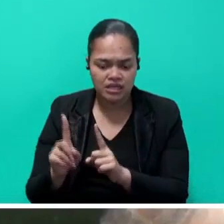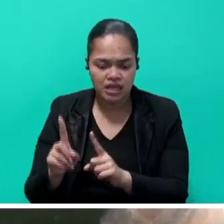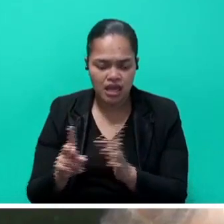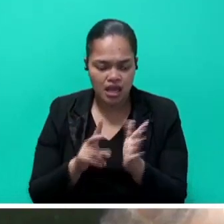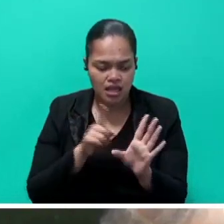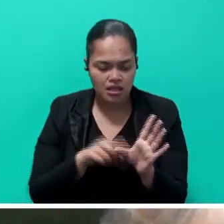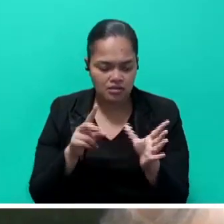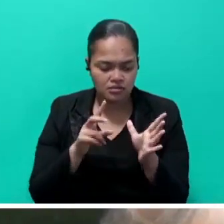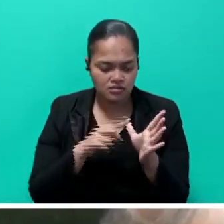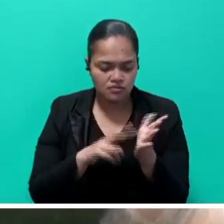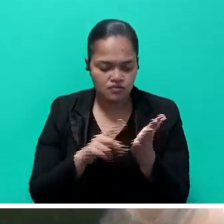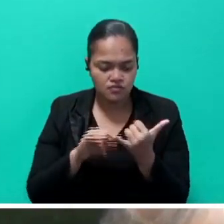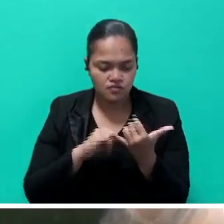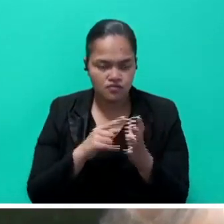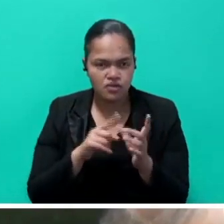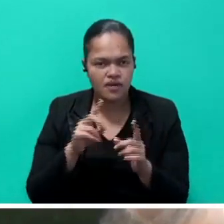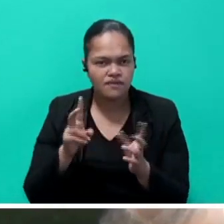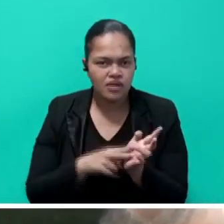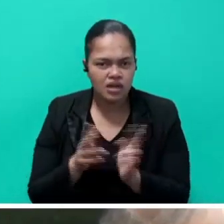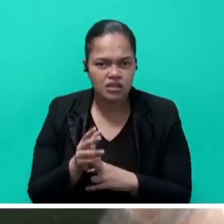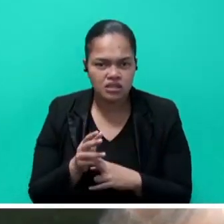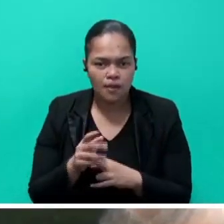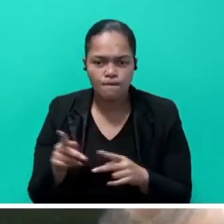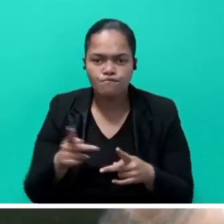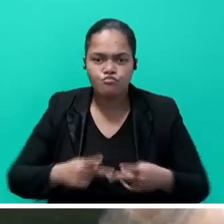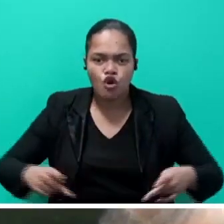village in the province of Mba.